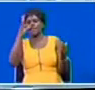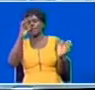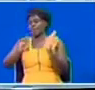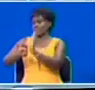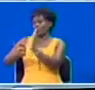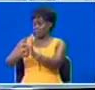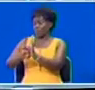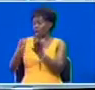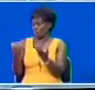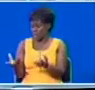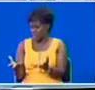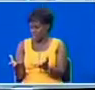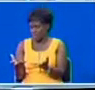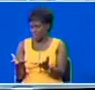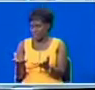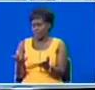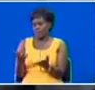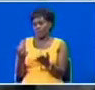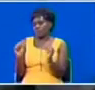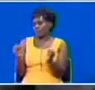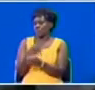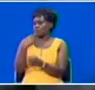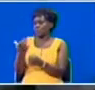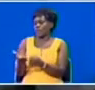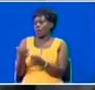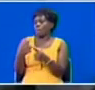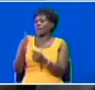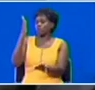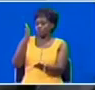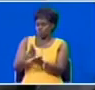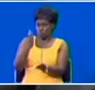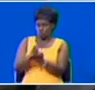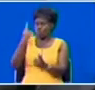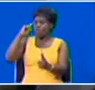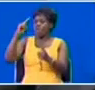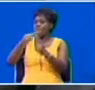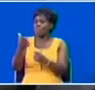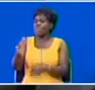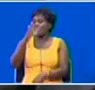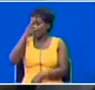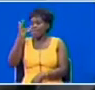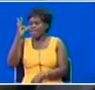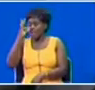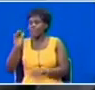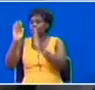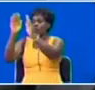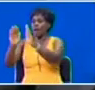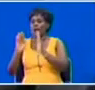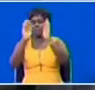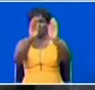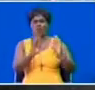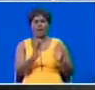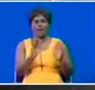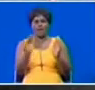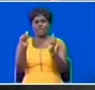instance? Well, we can only tell when the time counts, but I can tell you for one thing. We intend to be in Nyeri to campaign. Is it and part of the